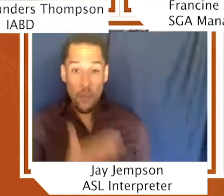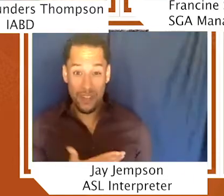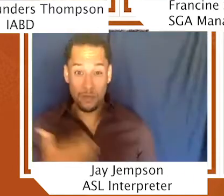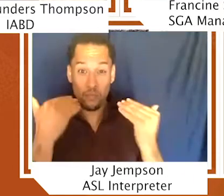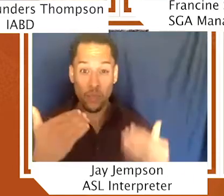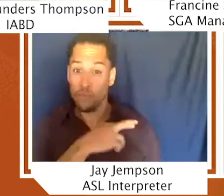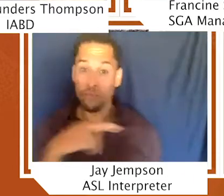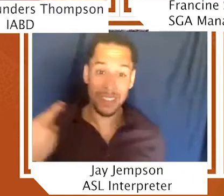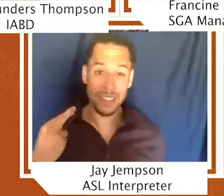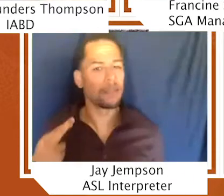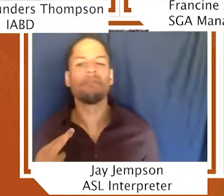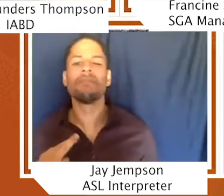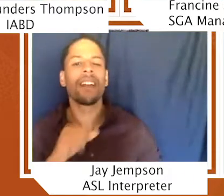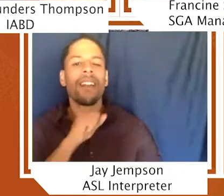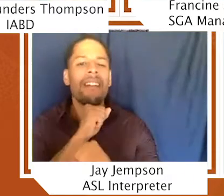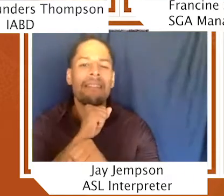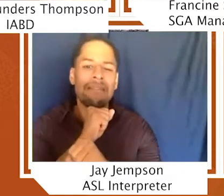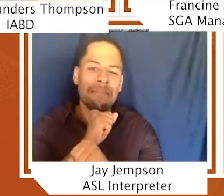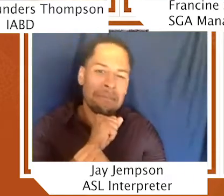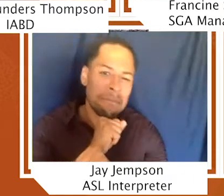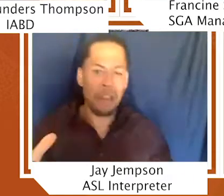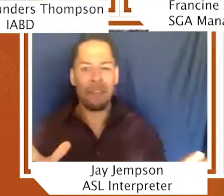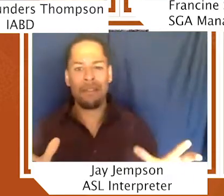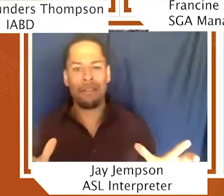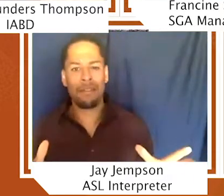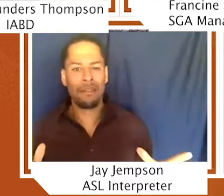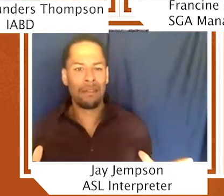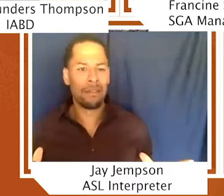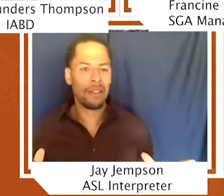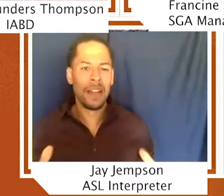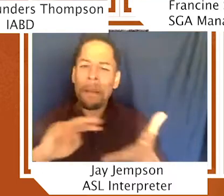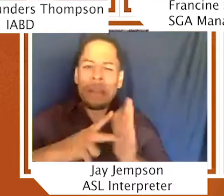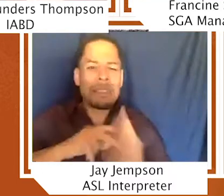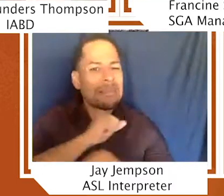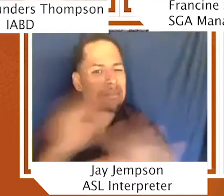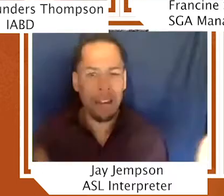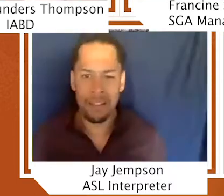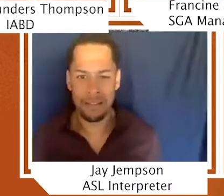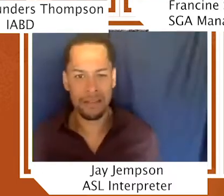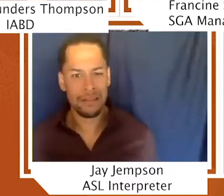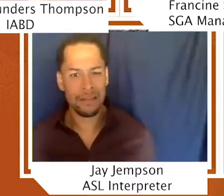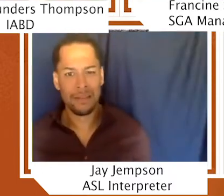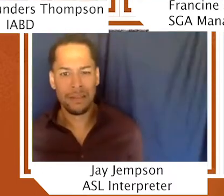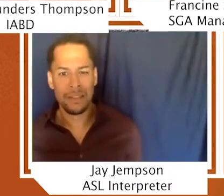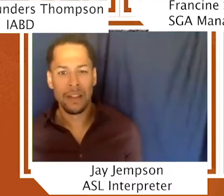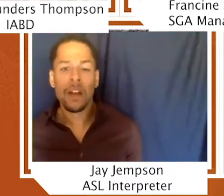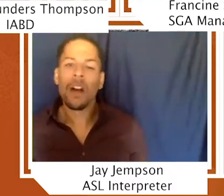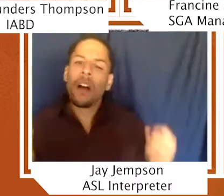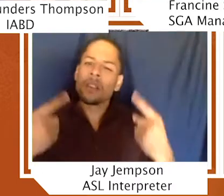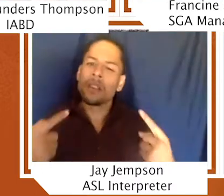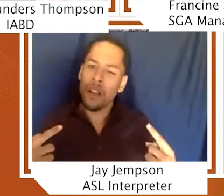does not matter. It doesn't matter. That's exactly all we're asking. We've been risking our